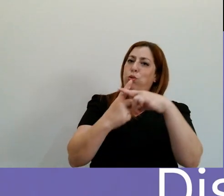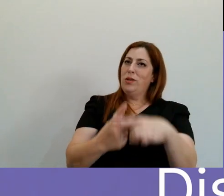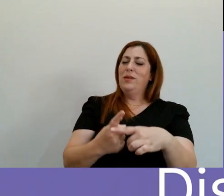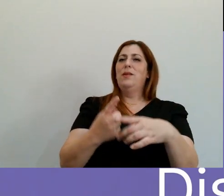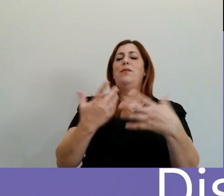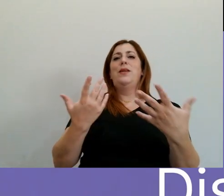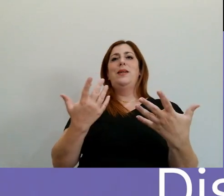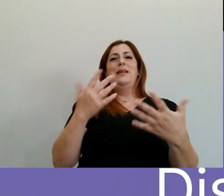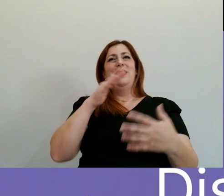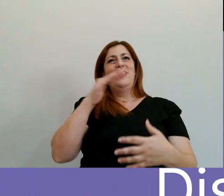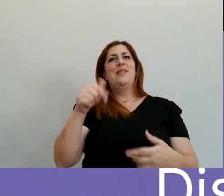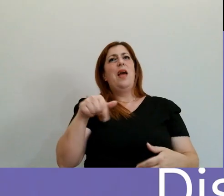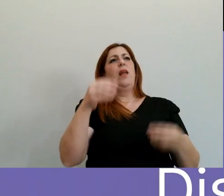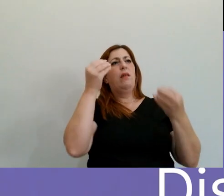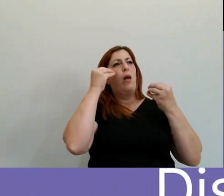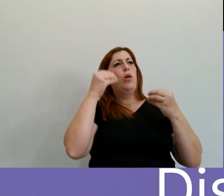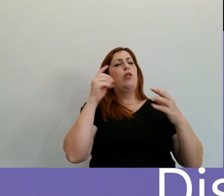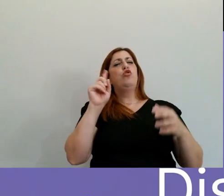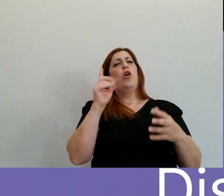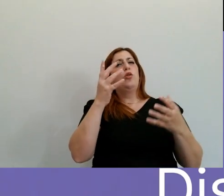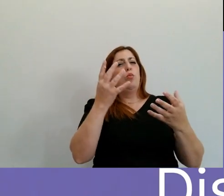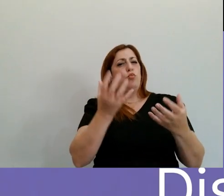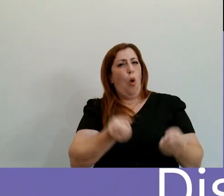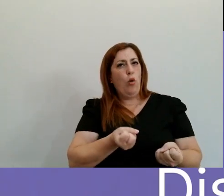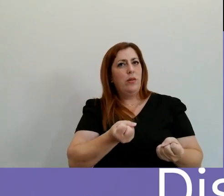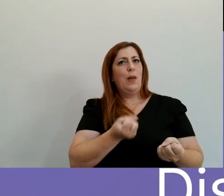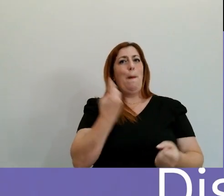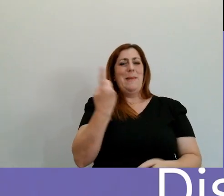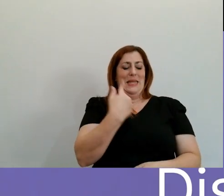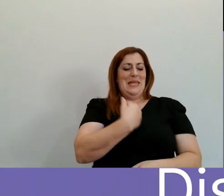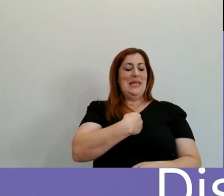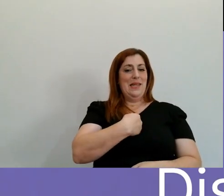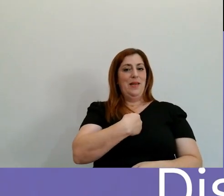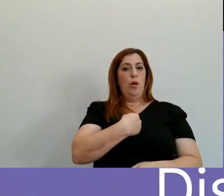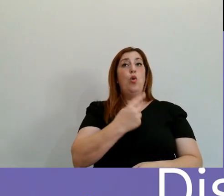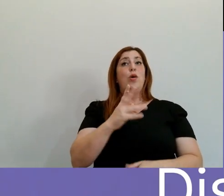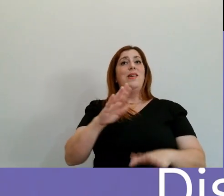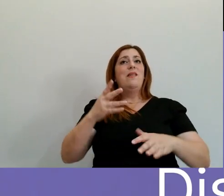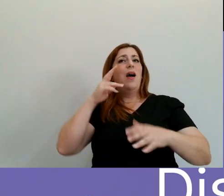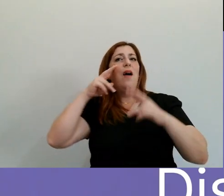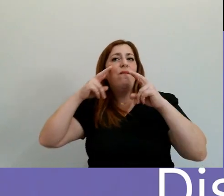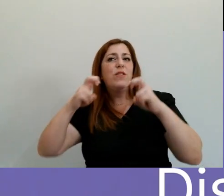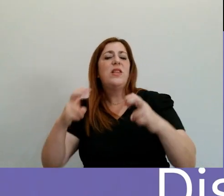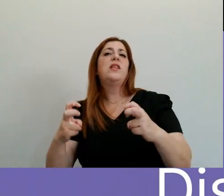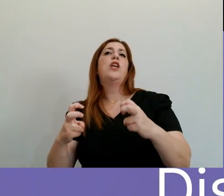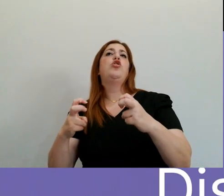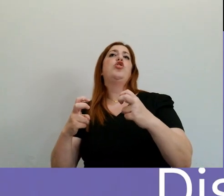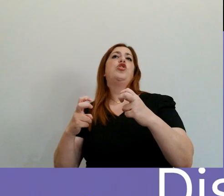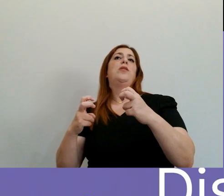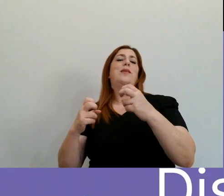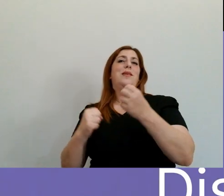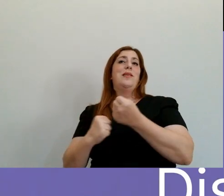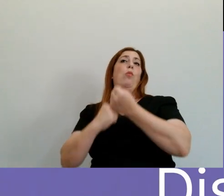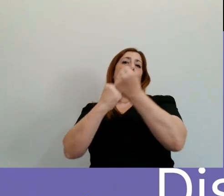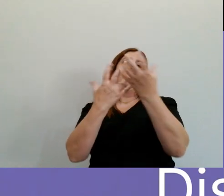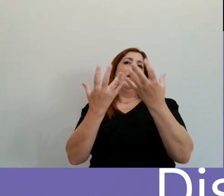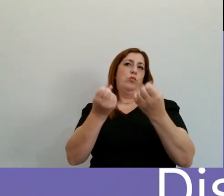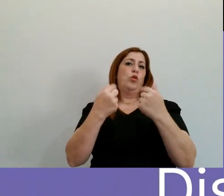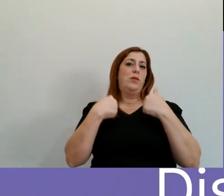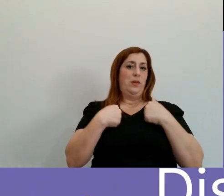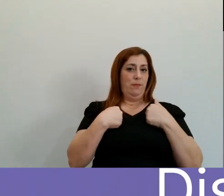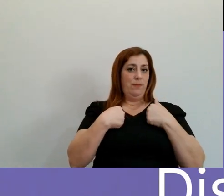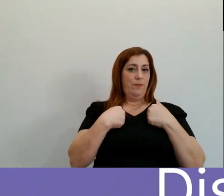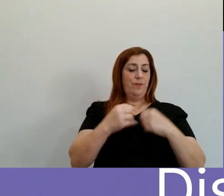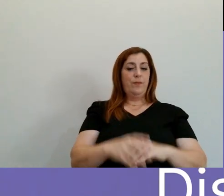are, about what they need, and being able to get that support they might need. So that is why there's